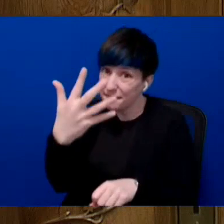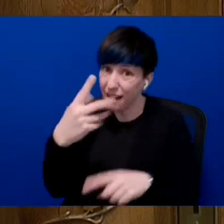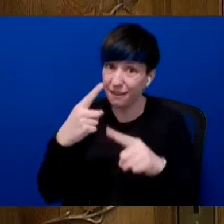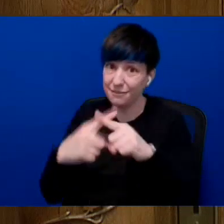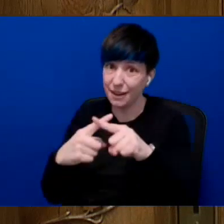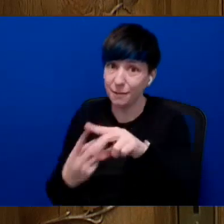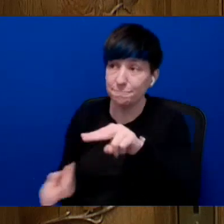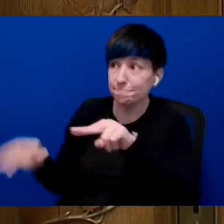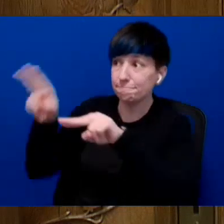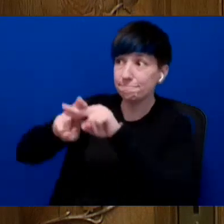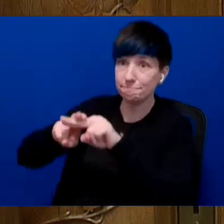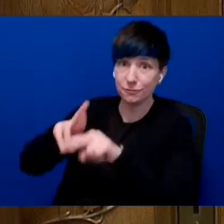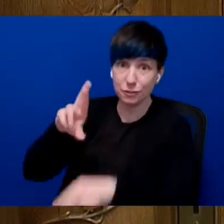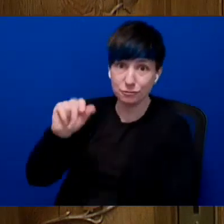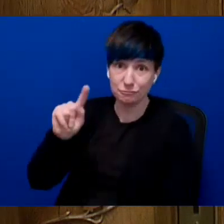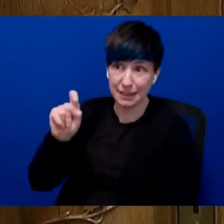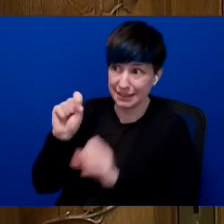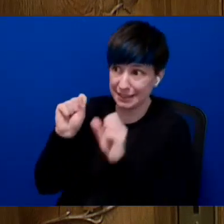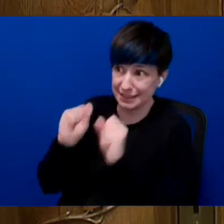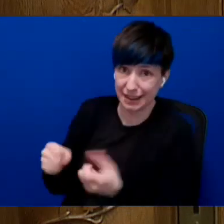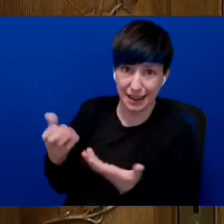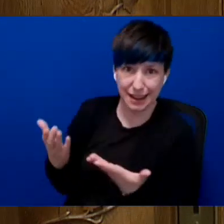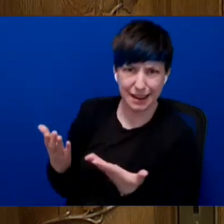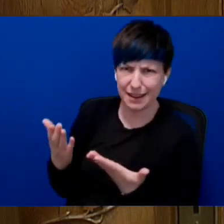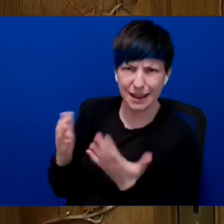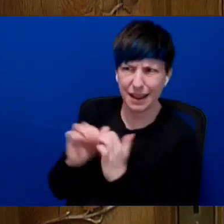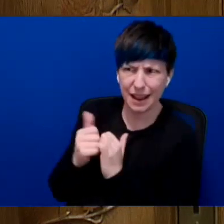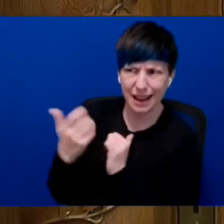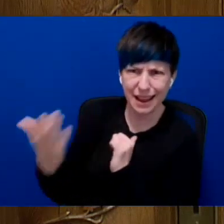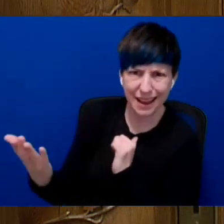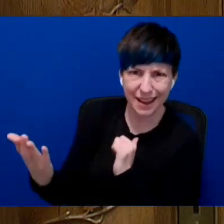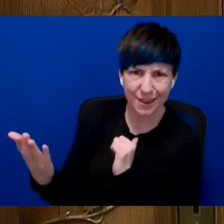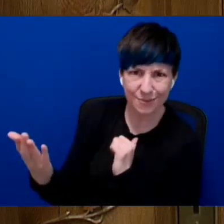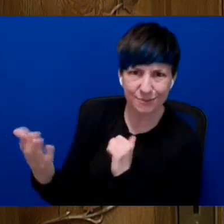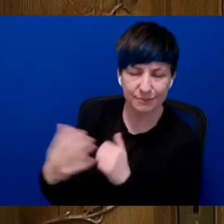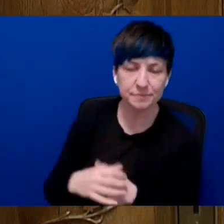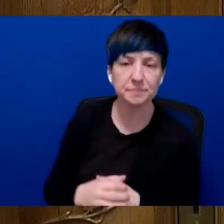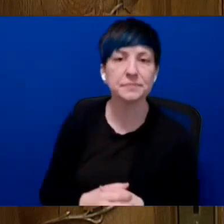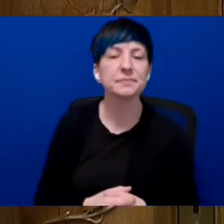Minister of Energy, Mines and Low Carbon Innovation.